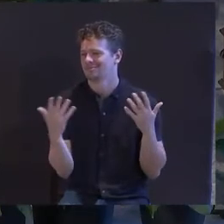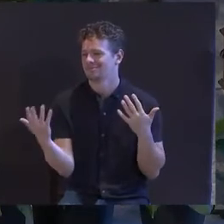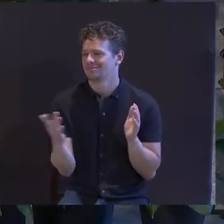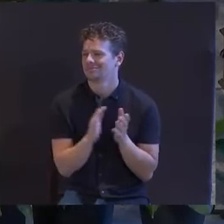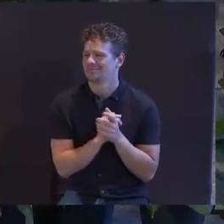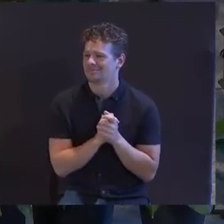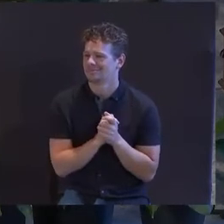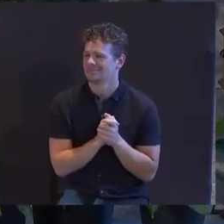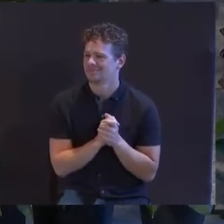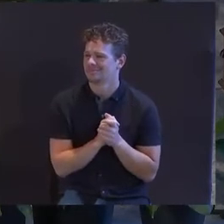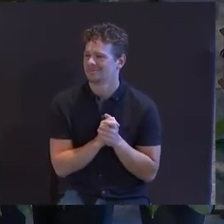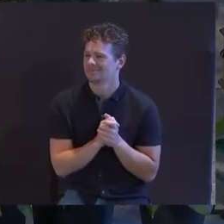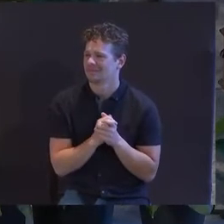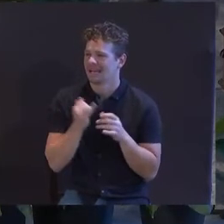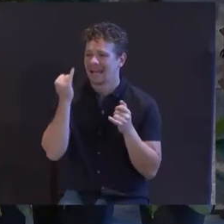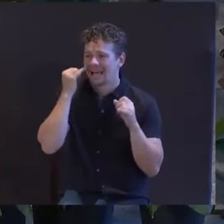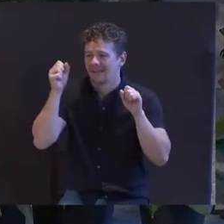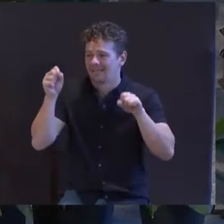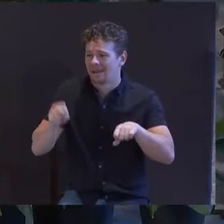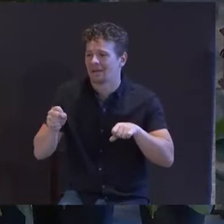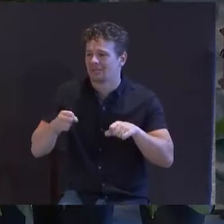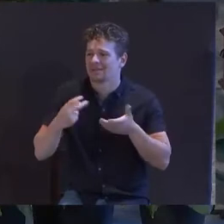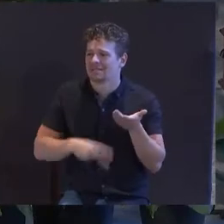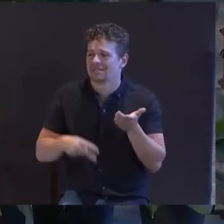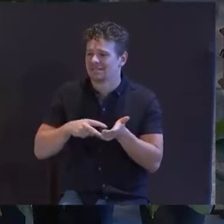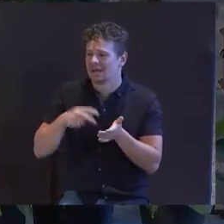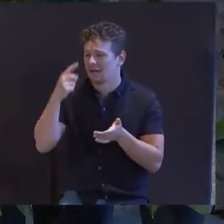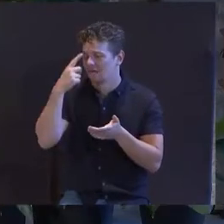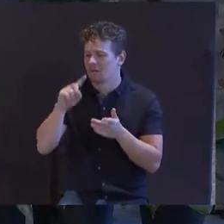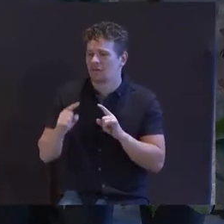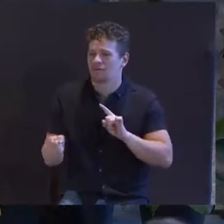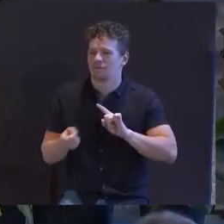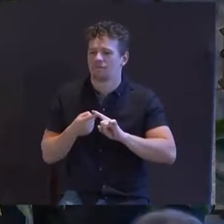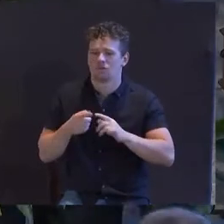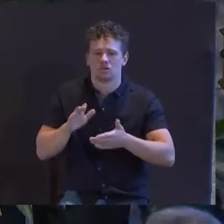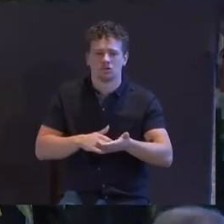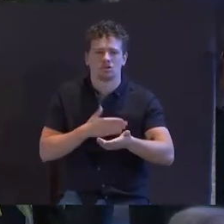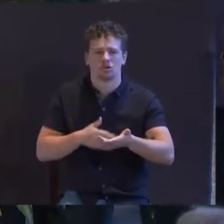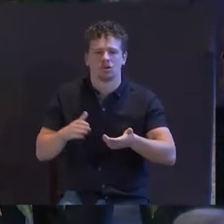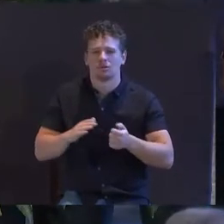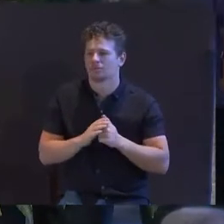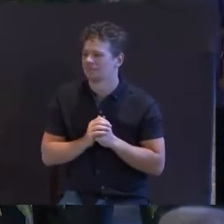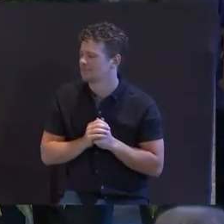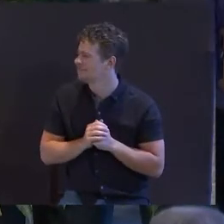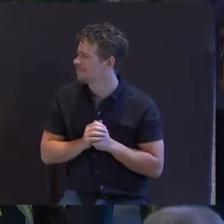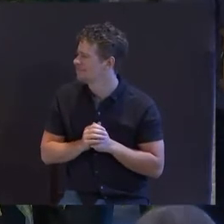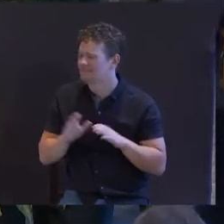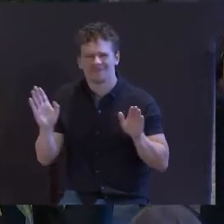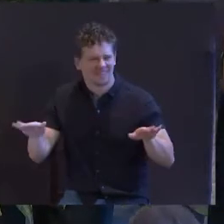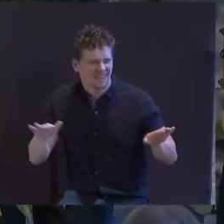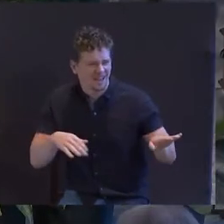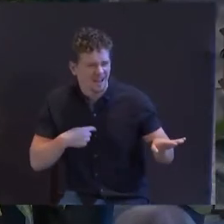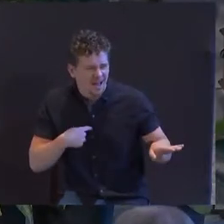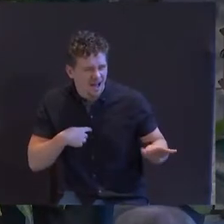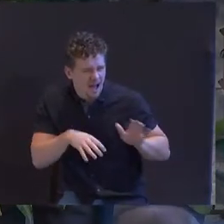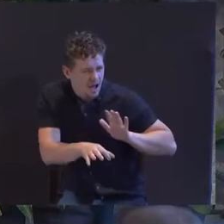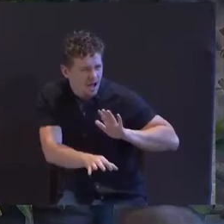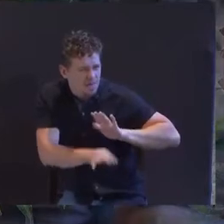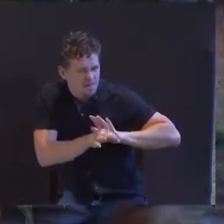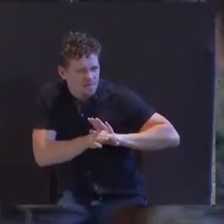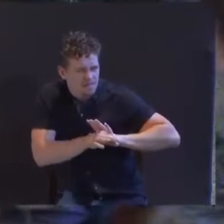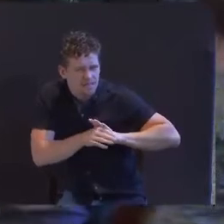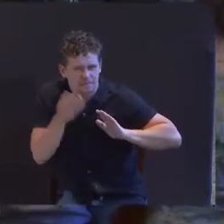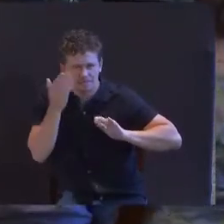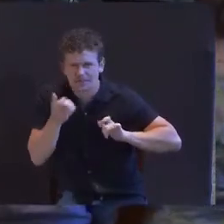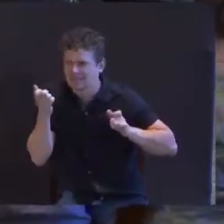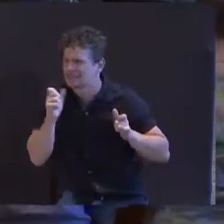If you're able to do so, we invite you to stand for our opening song. You know, I picked this song and I thought not many congregations